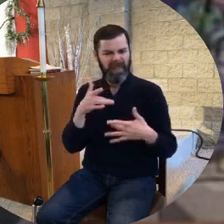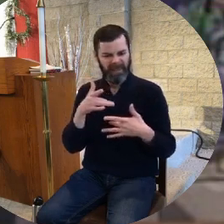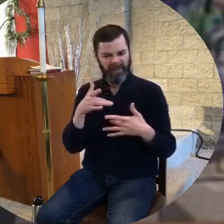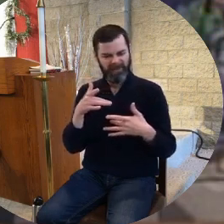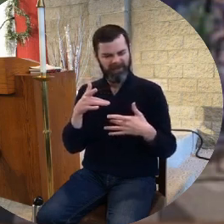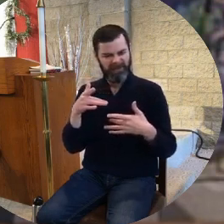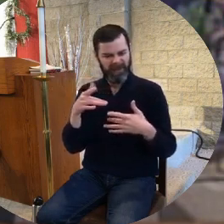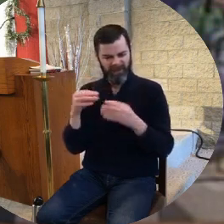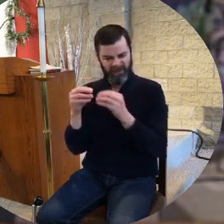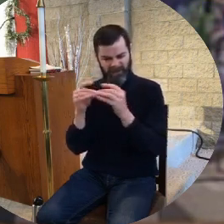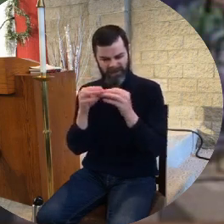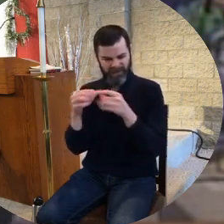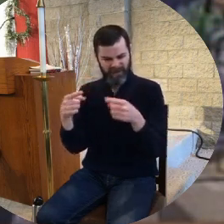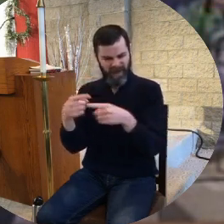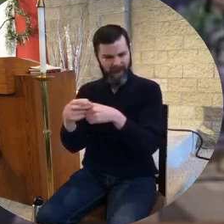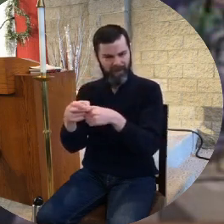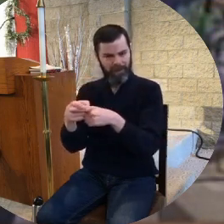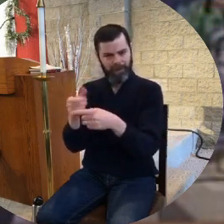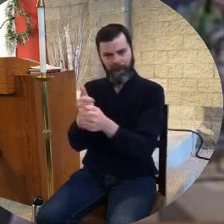He was a minister.